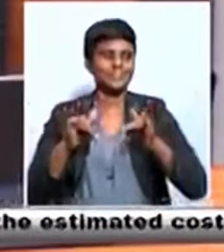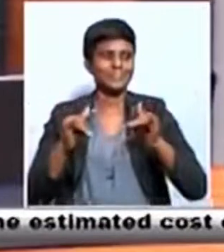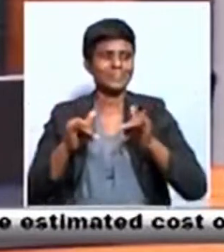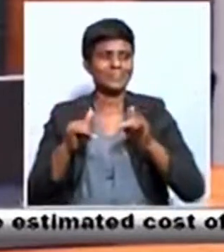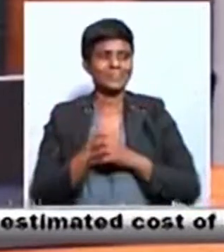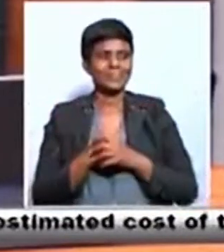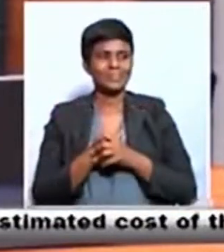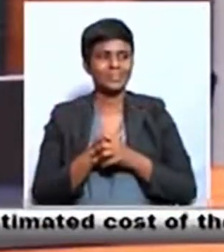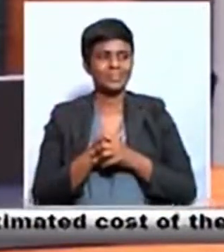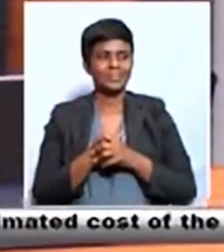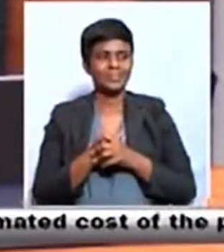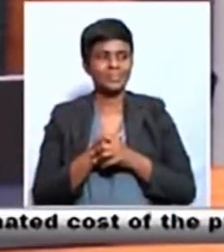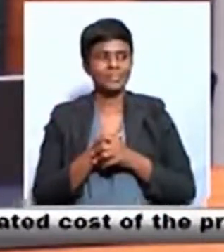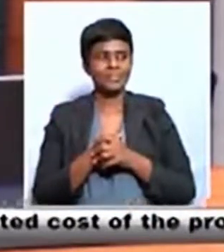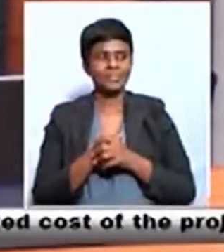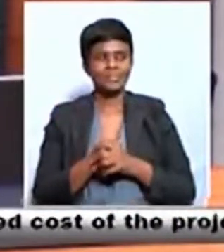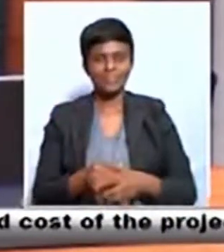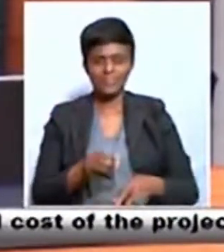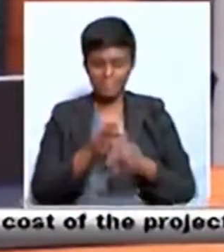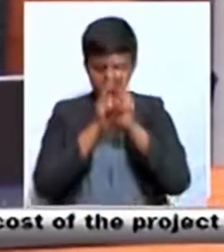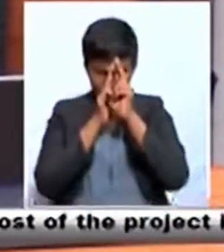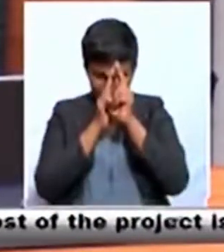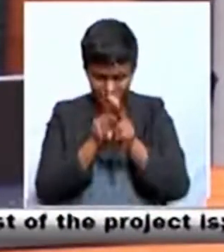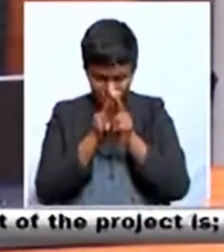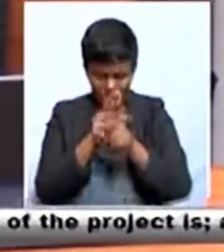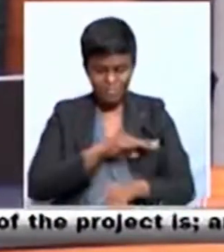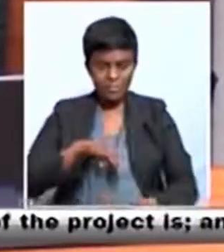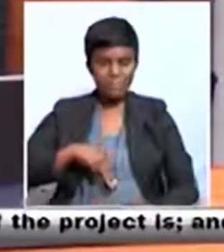The Honorable Member for Musanzala.